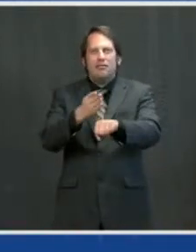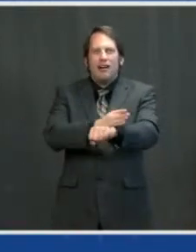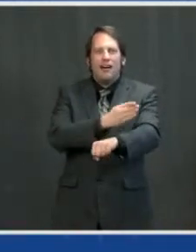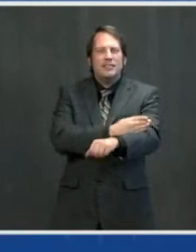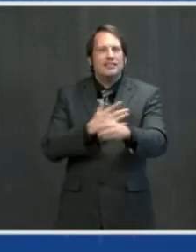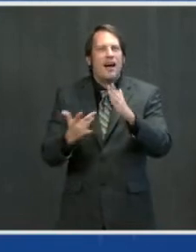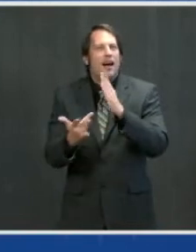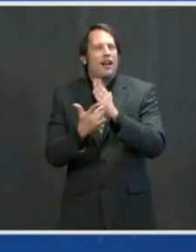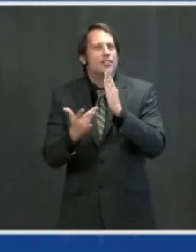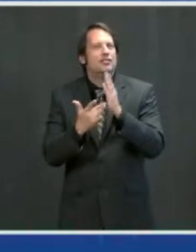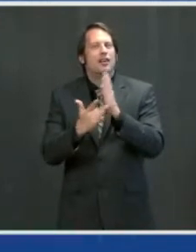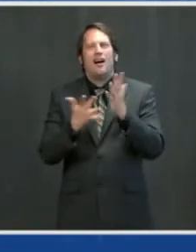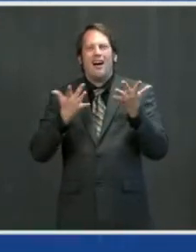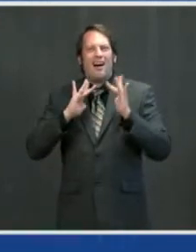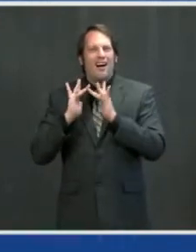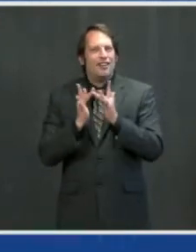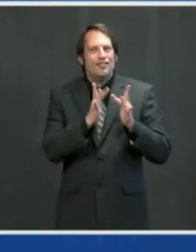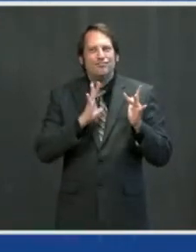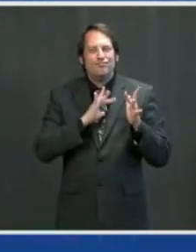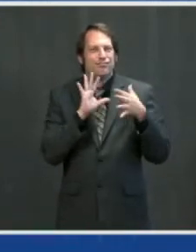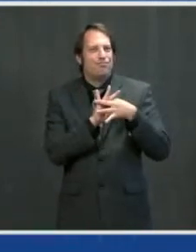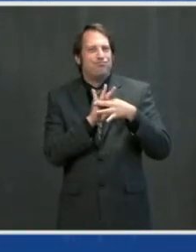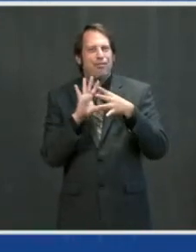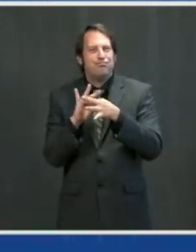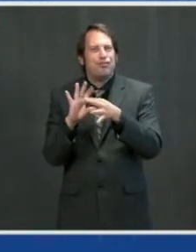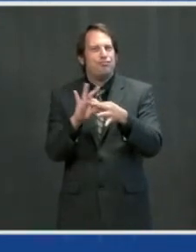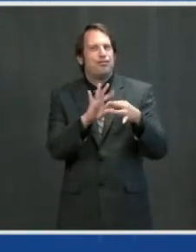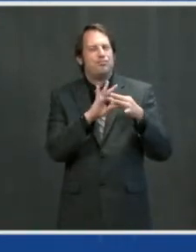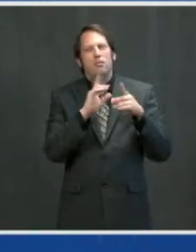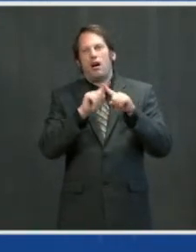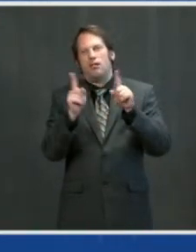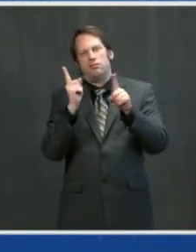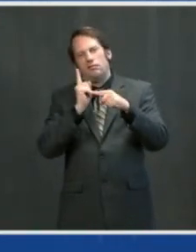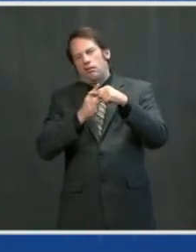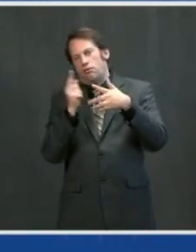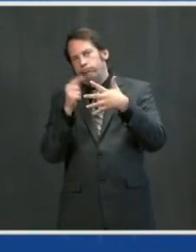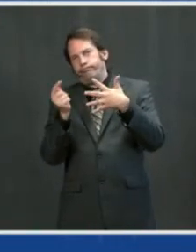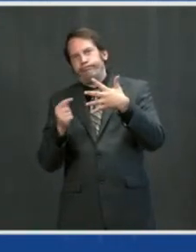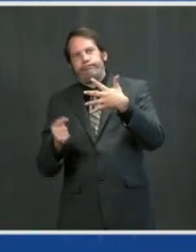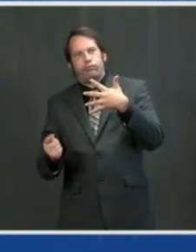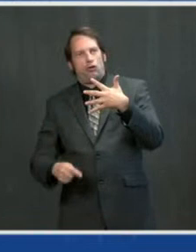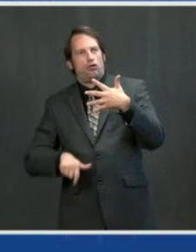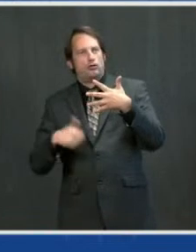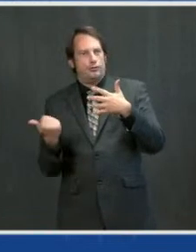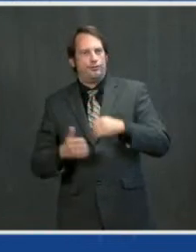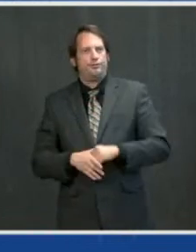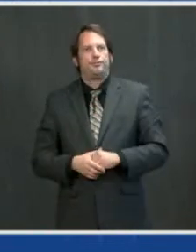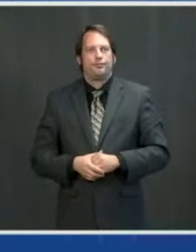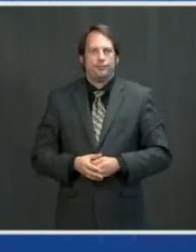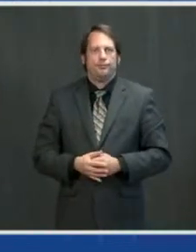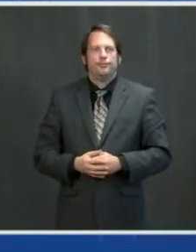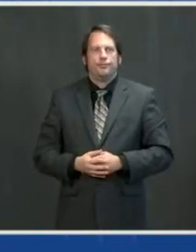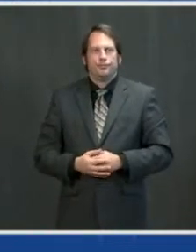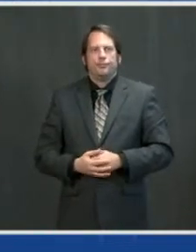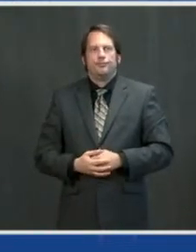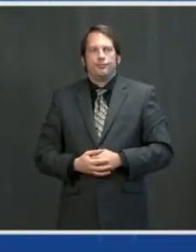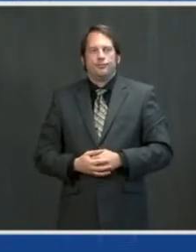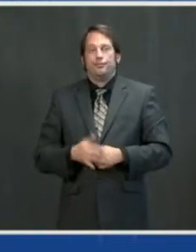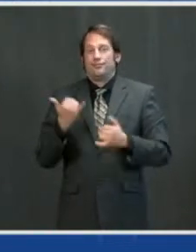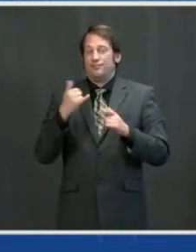including digital area and others. Regarding response to COVID-19, from short-term responses